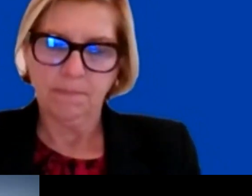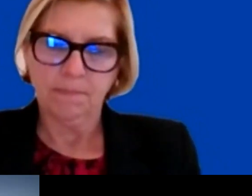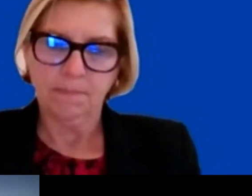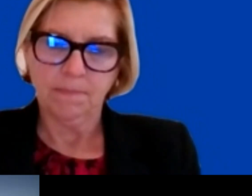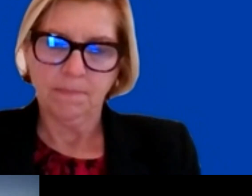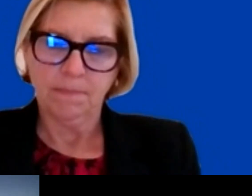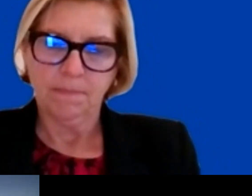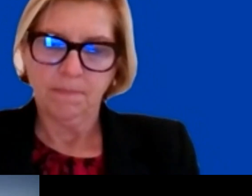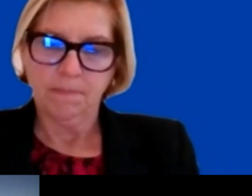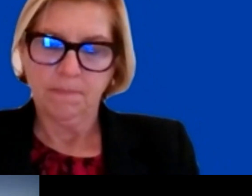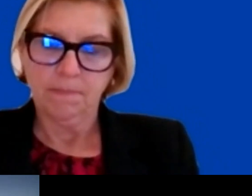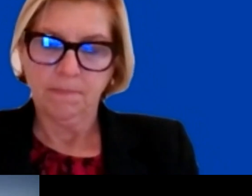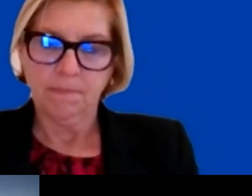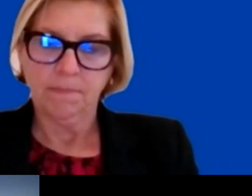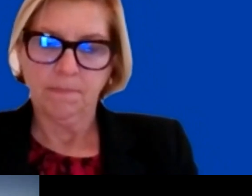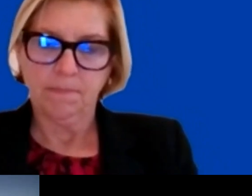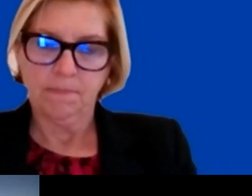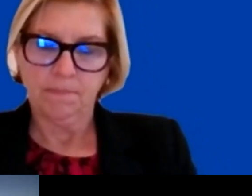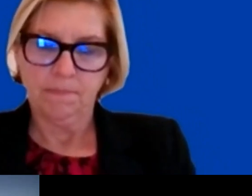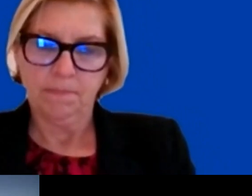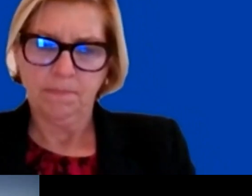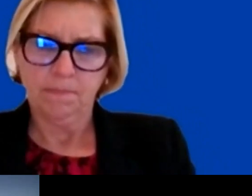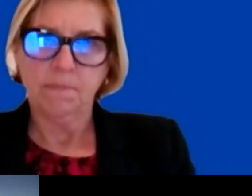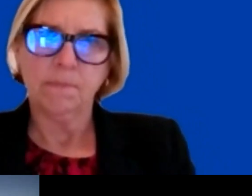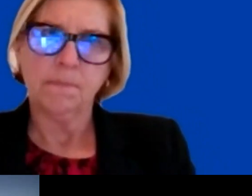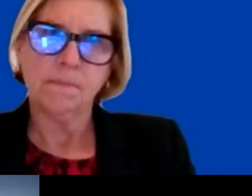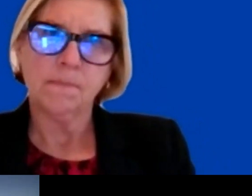have this in front of me, but I believe it is